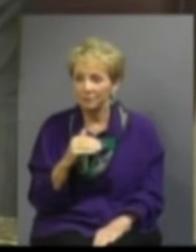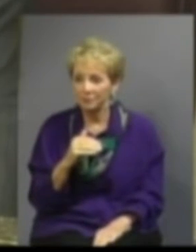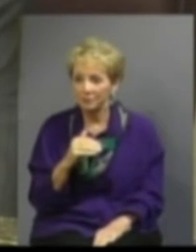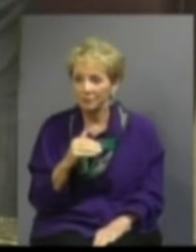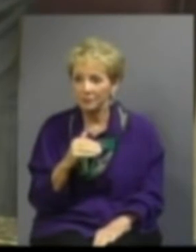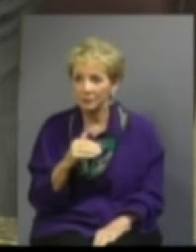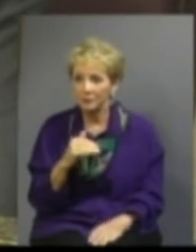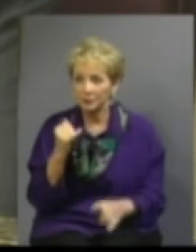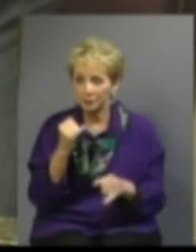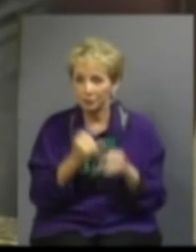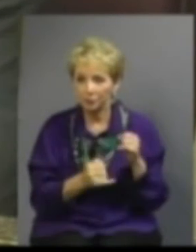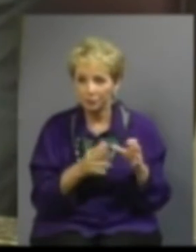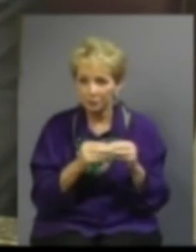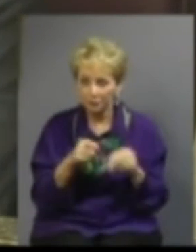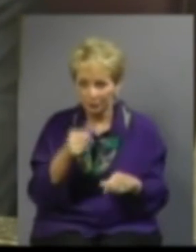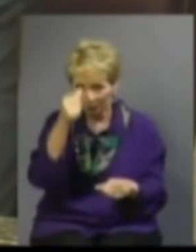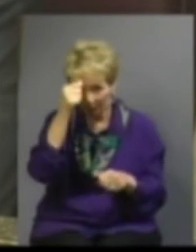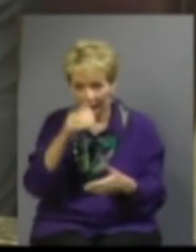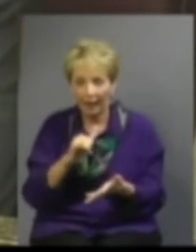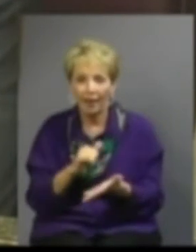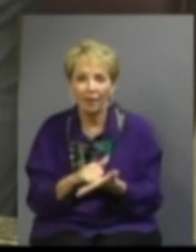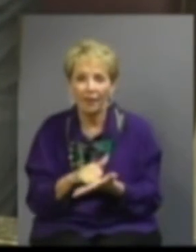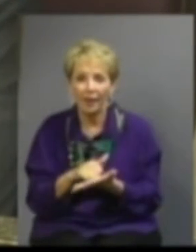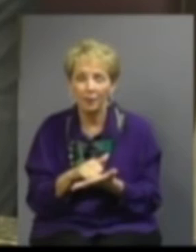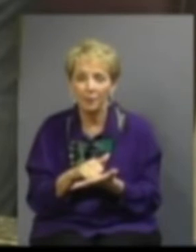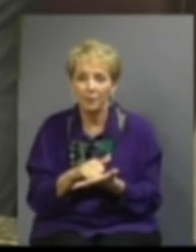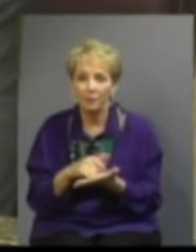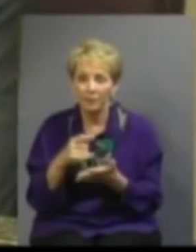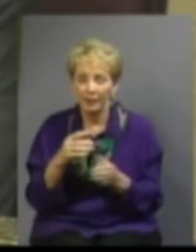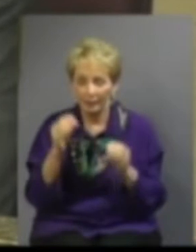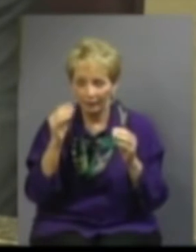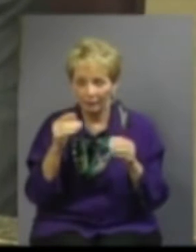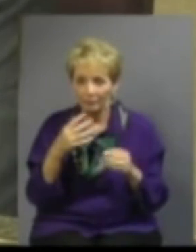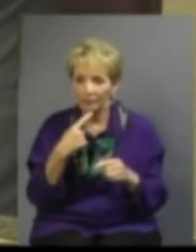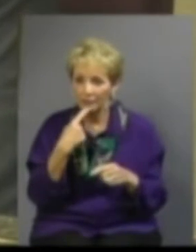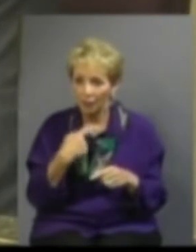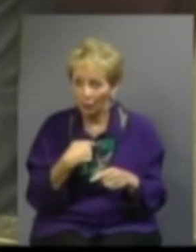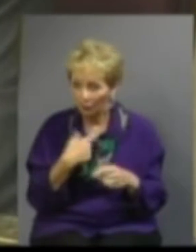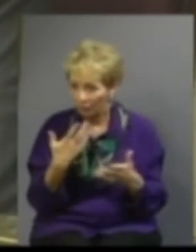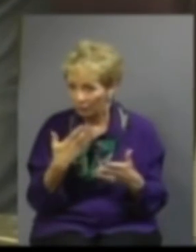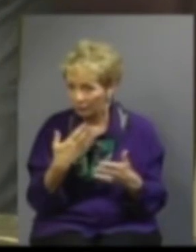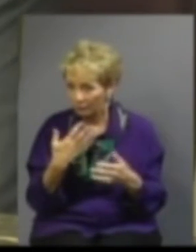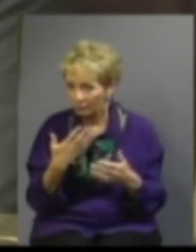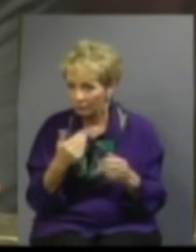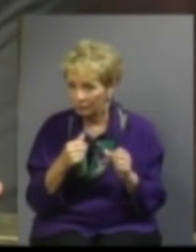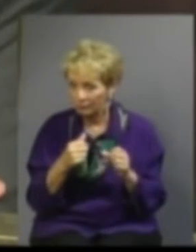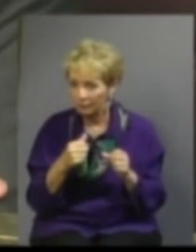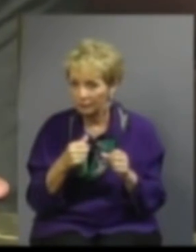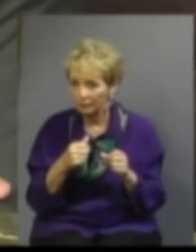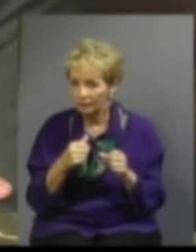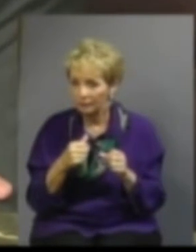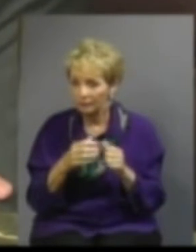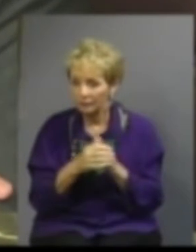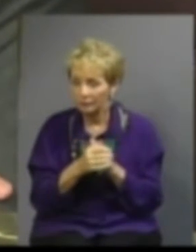At the last meeting, you'll recall that you instructed me to, and with staff, to